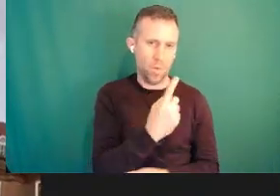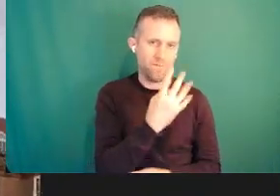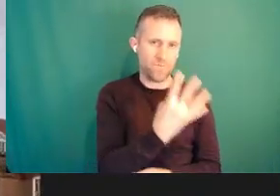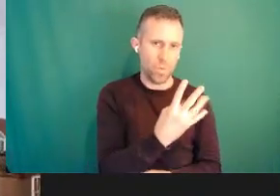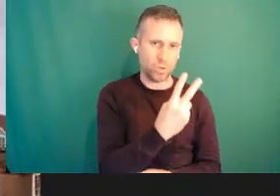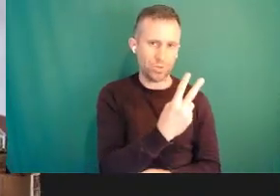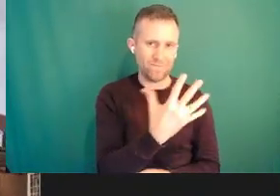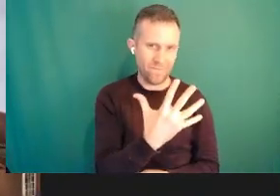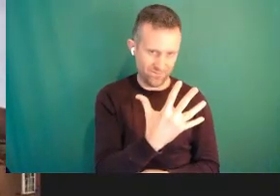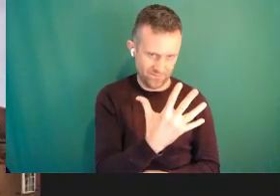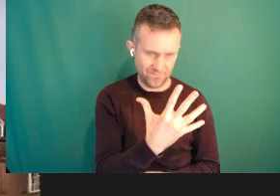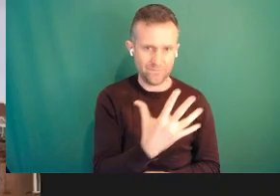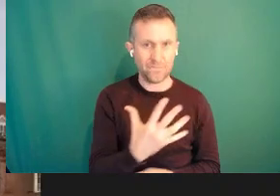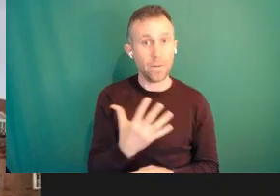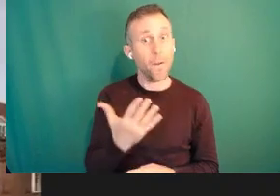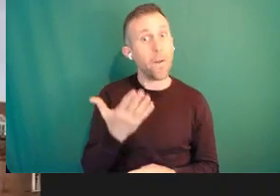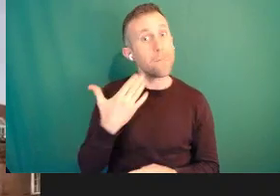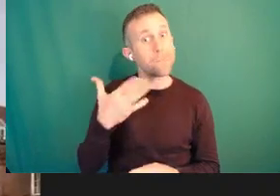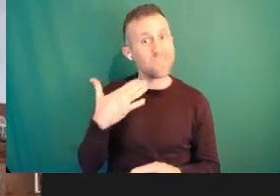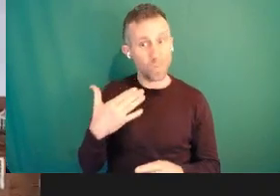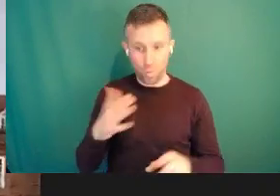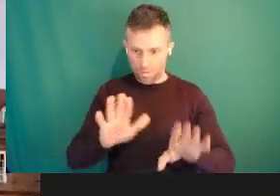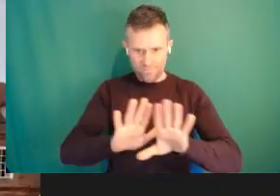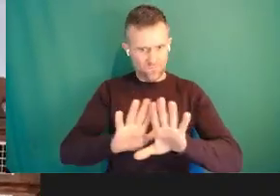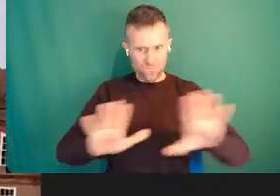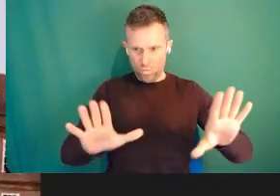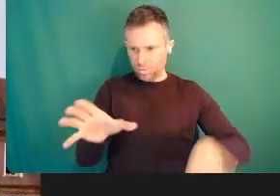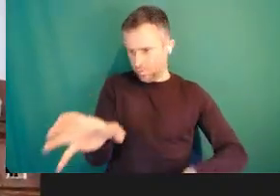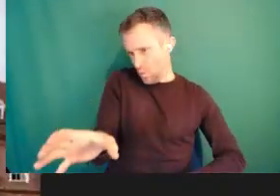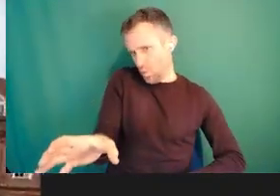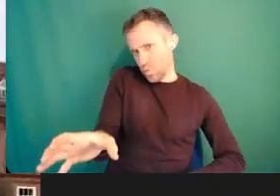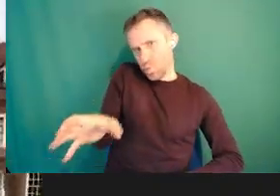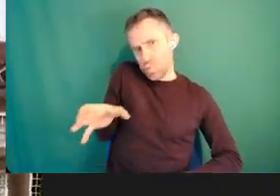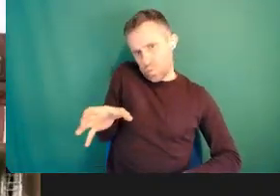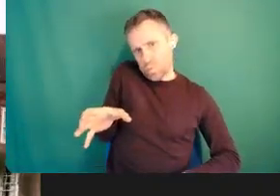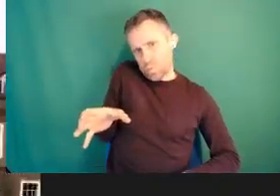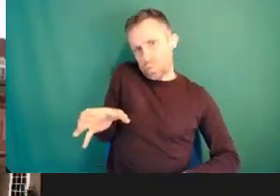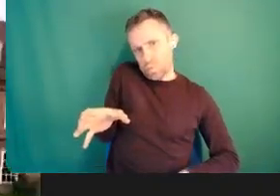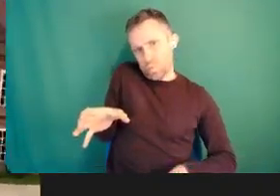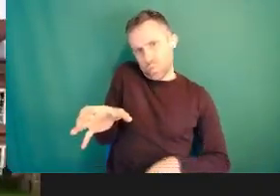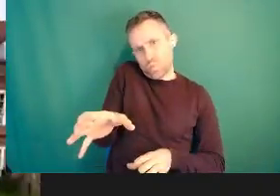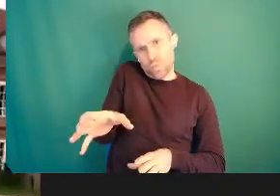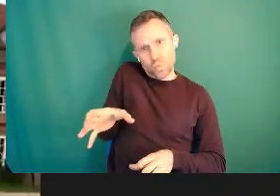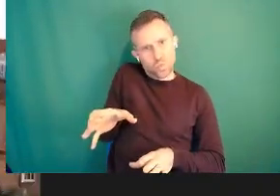that came out of the house on this side, which has come down now.